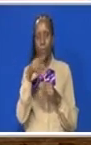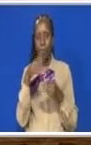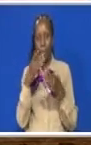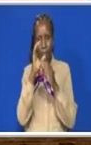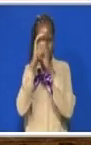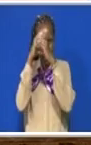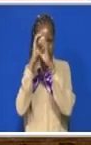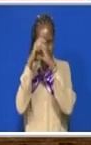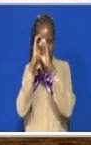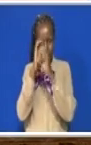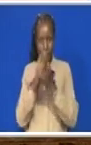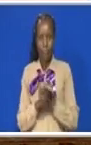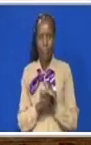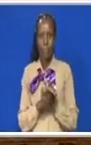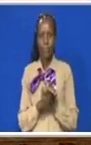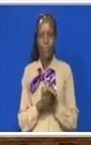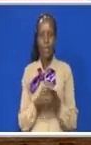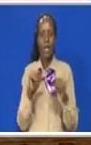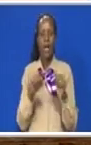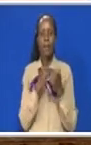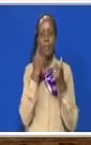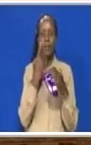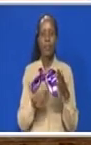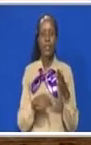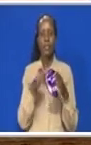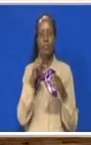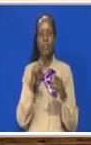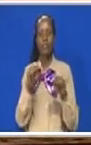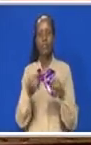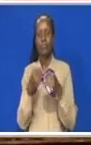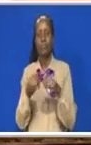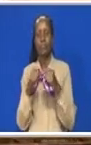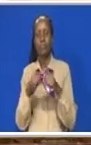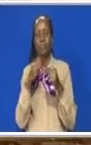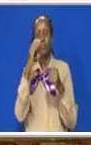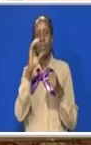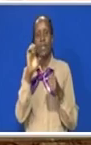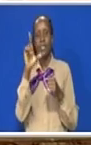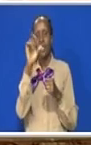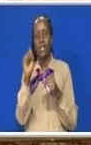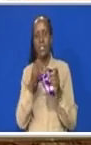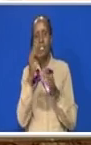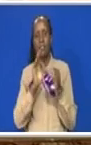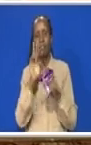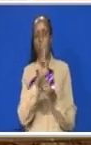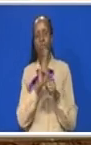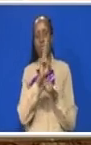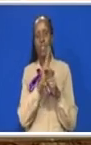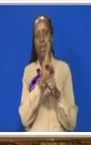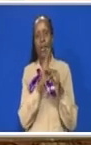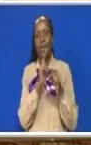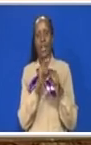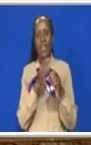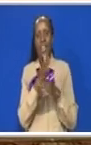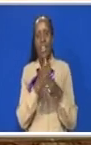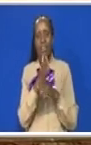lens. What will happen is that you're going to distort the cells if you're going to use a blunt knife